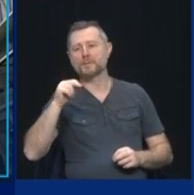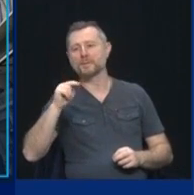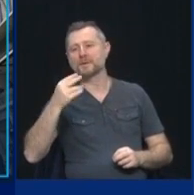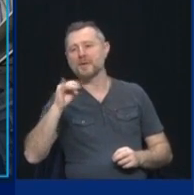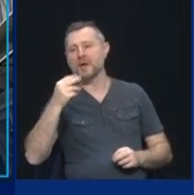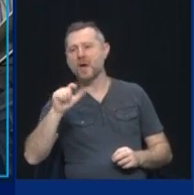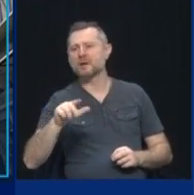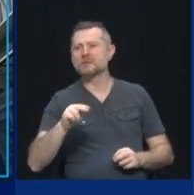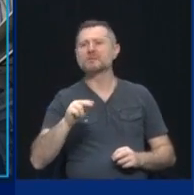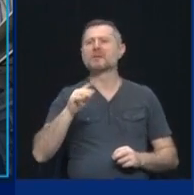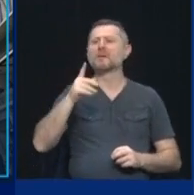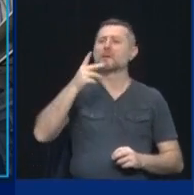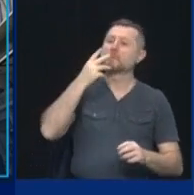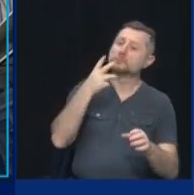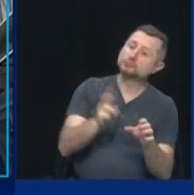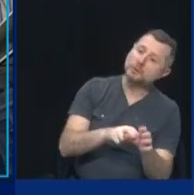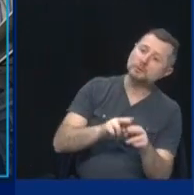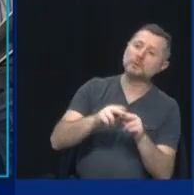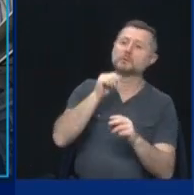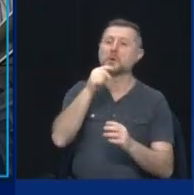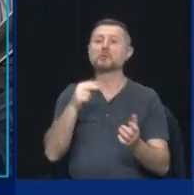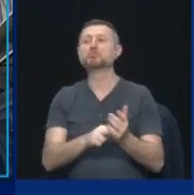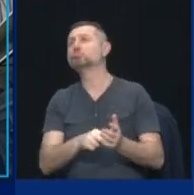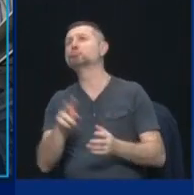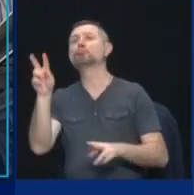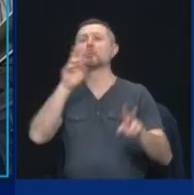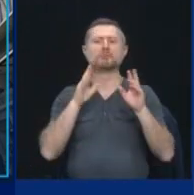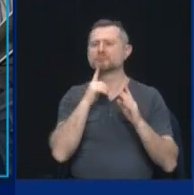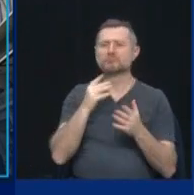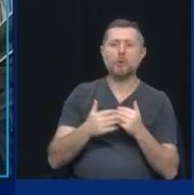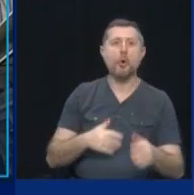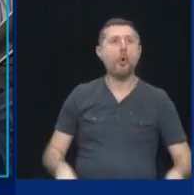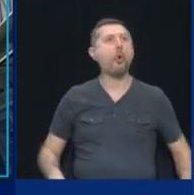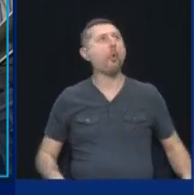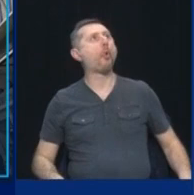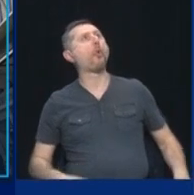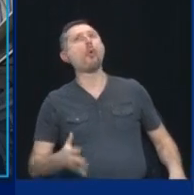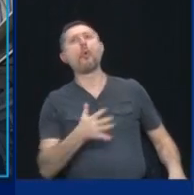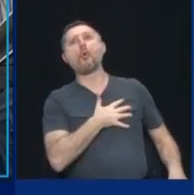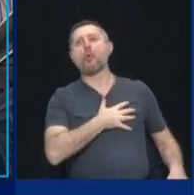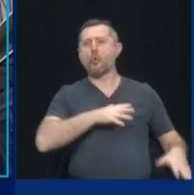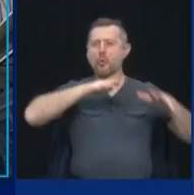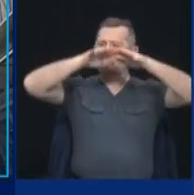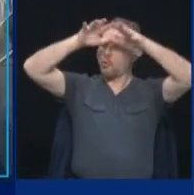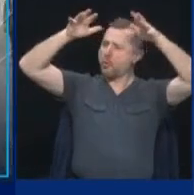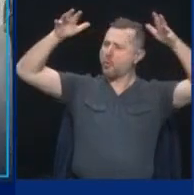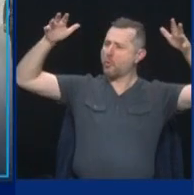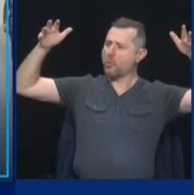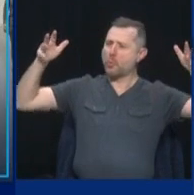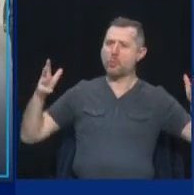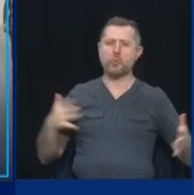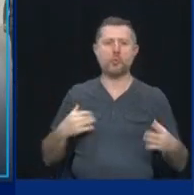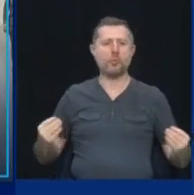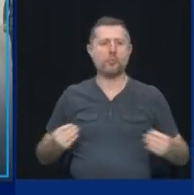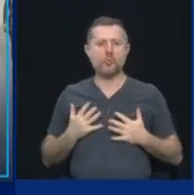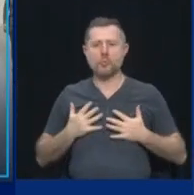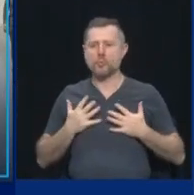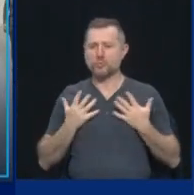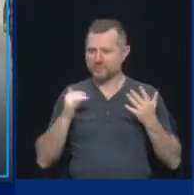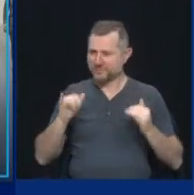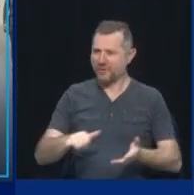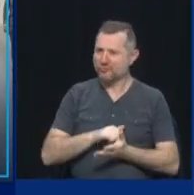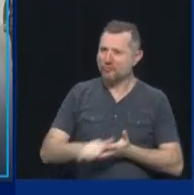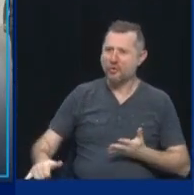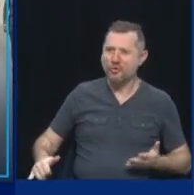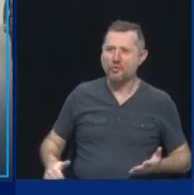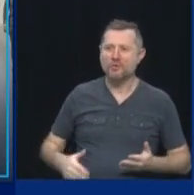a train. Just walk through it, and it will remind you of who we are and what we can do